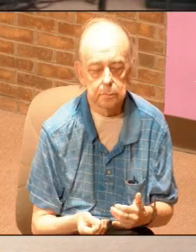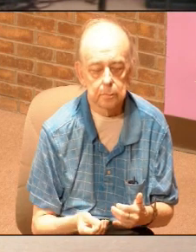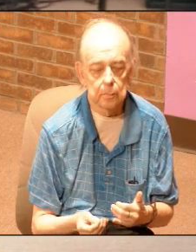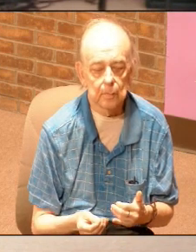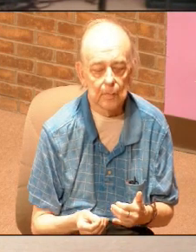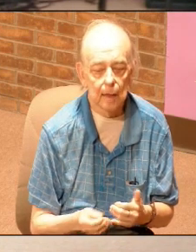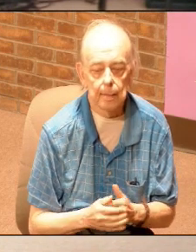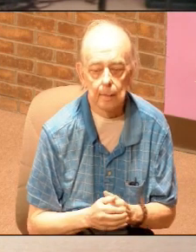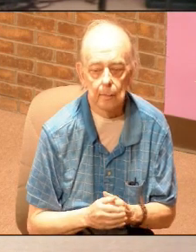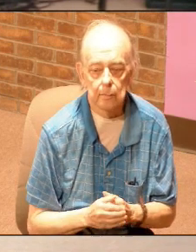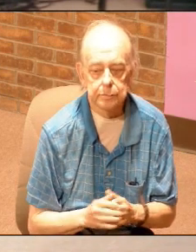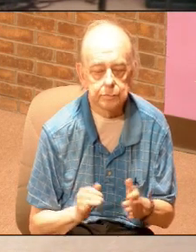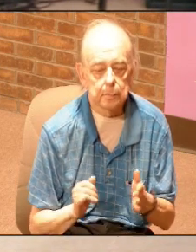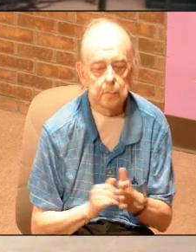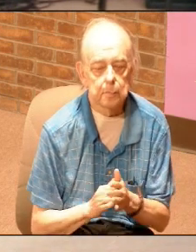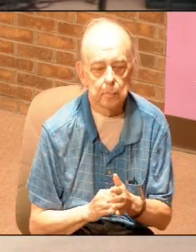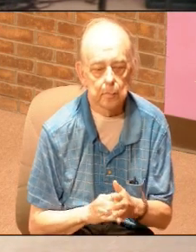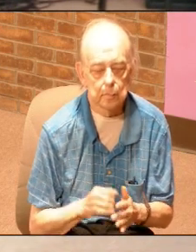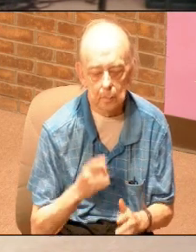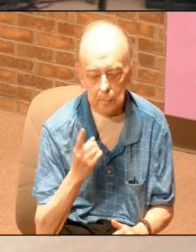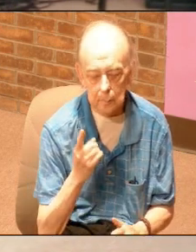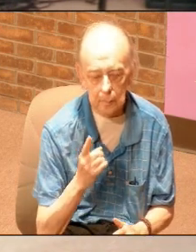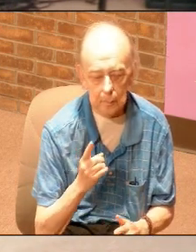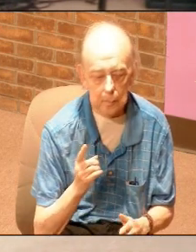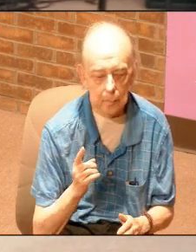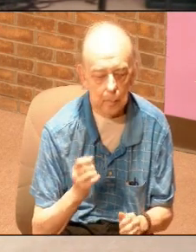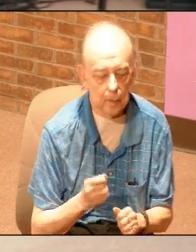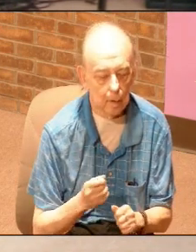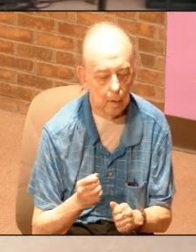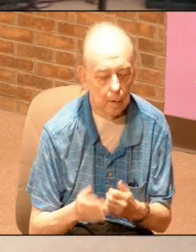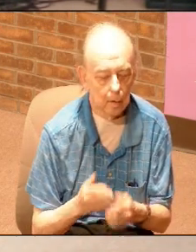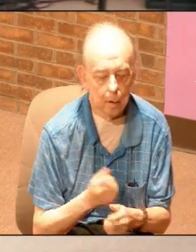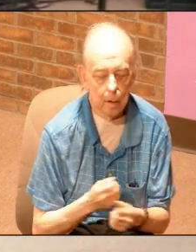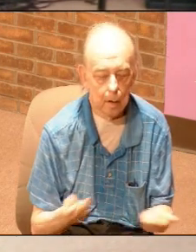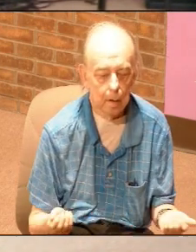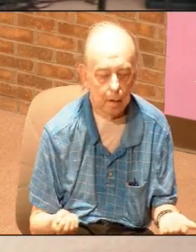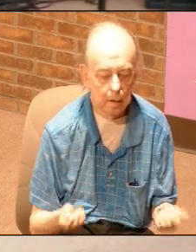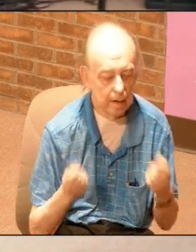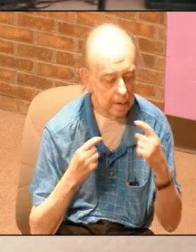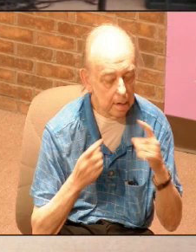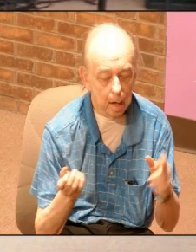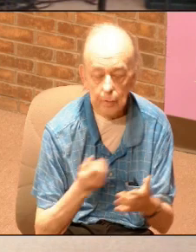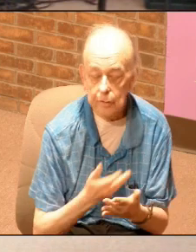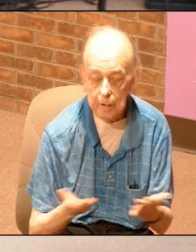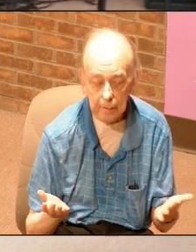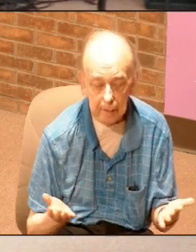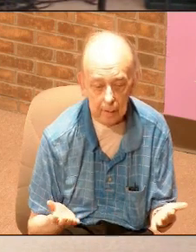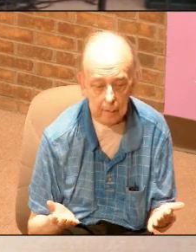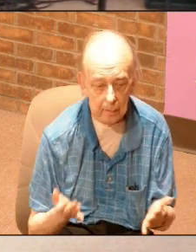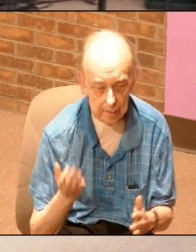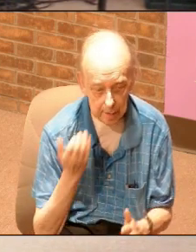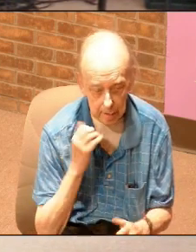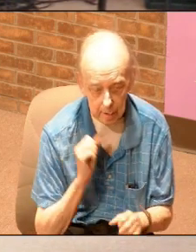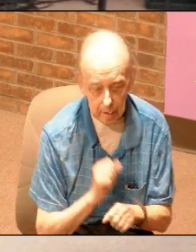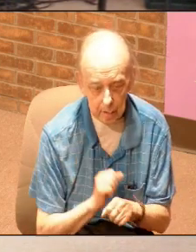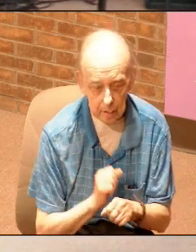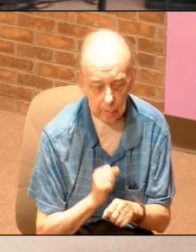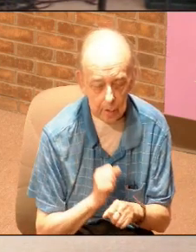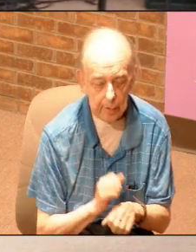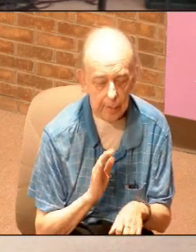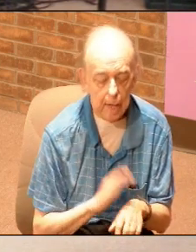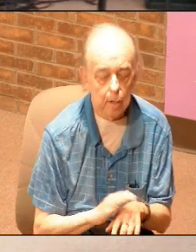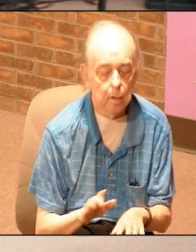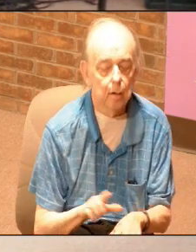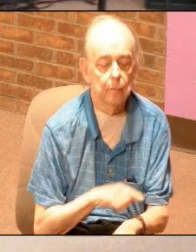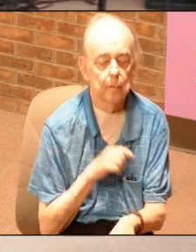one. And that is to understand that almost anybody can accomplish anything if they work at it long